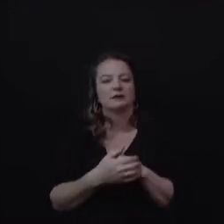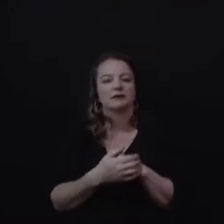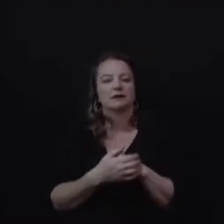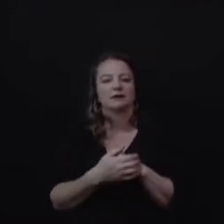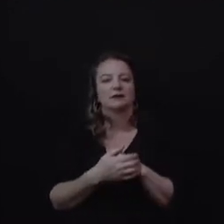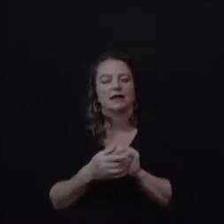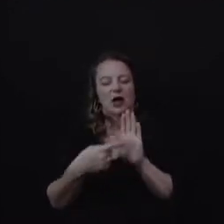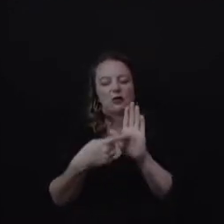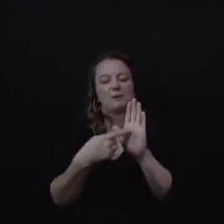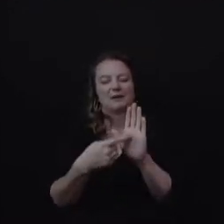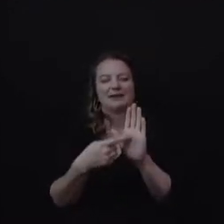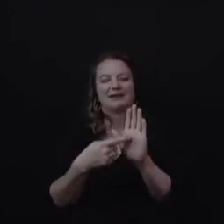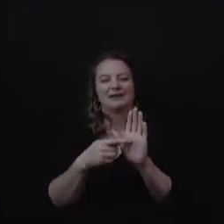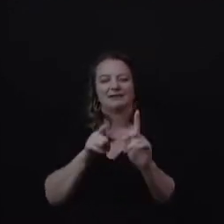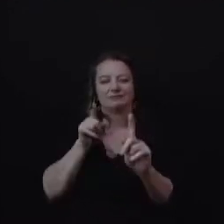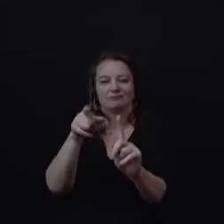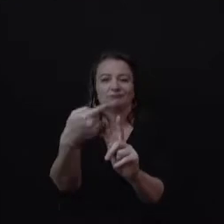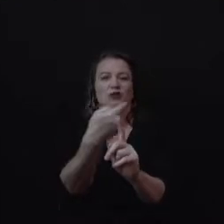represents a turnaround.